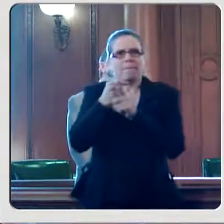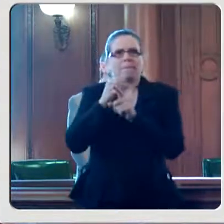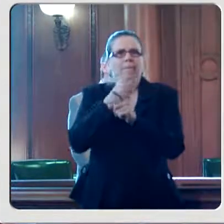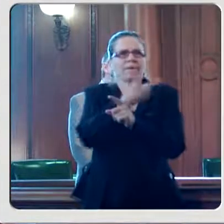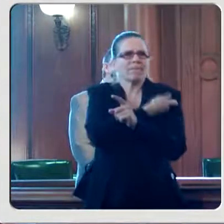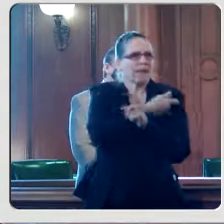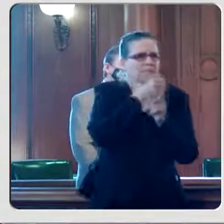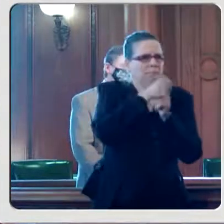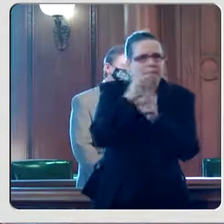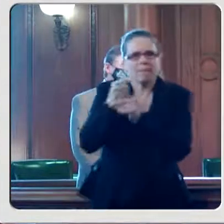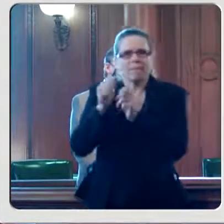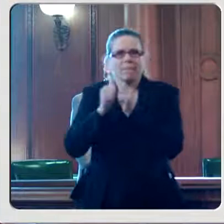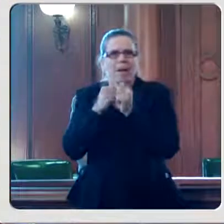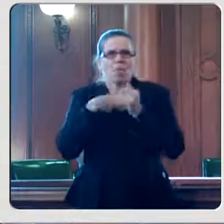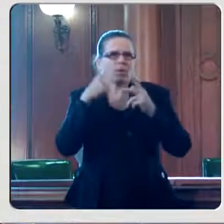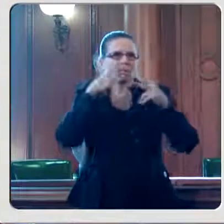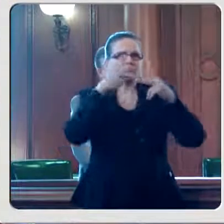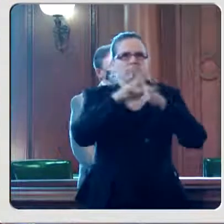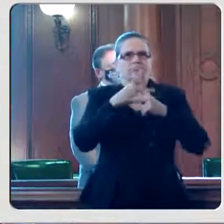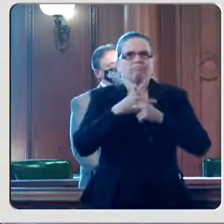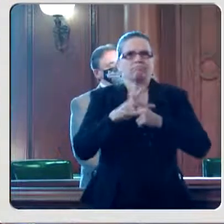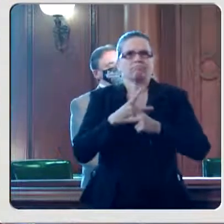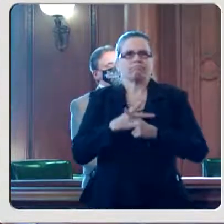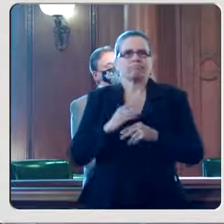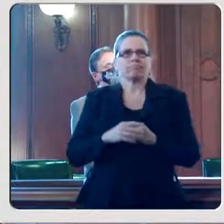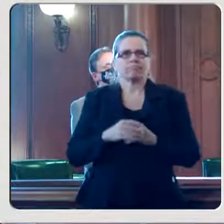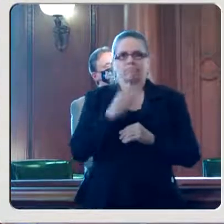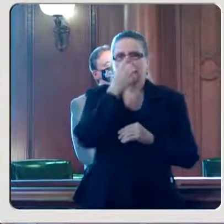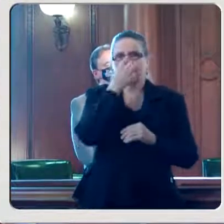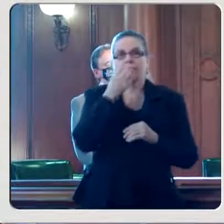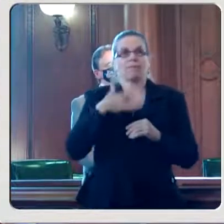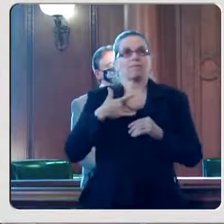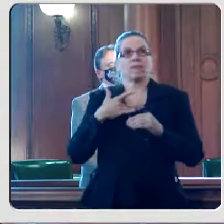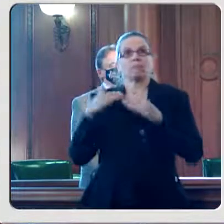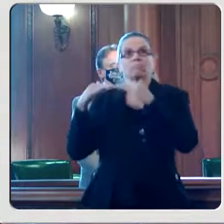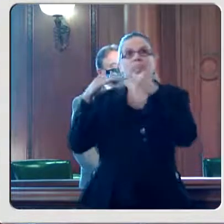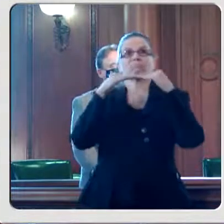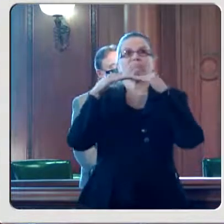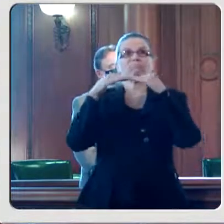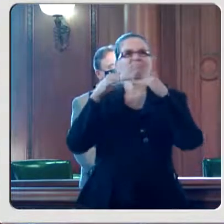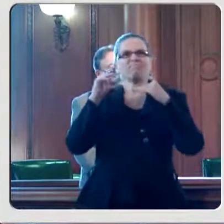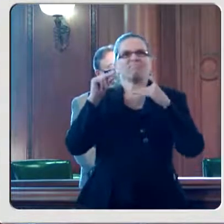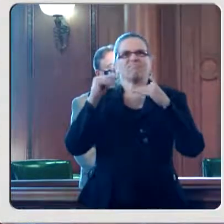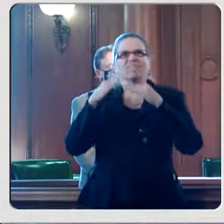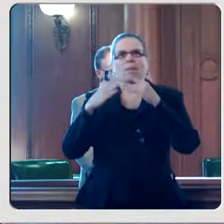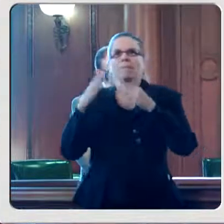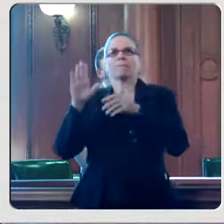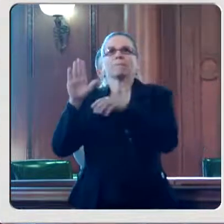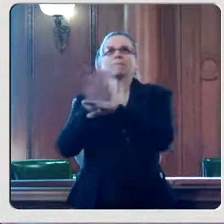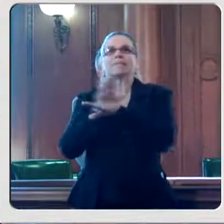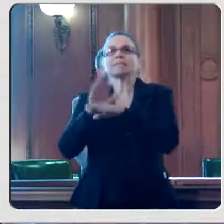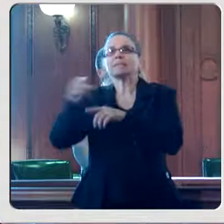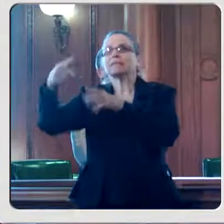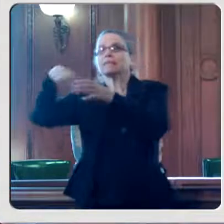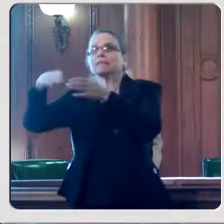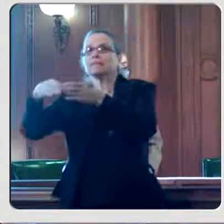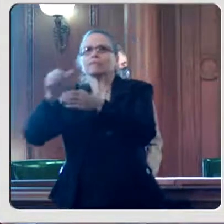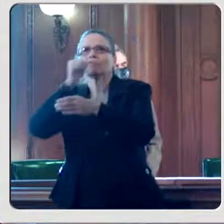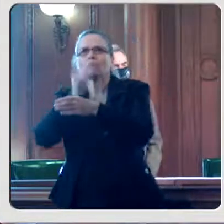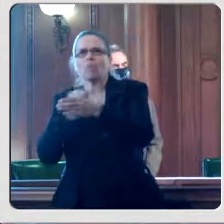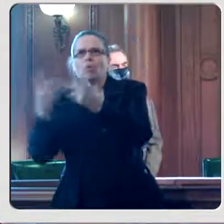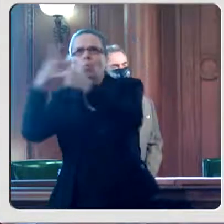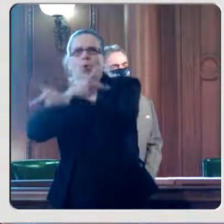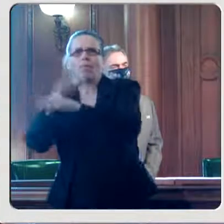been uneven and inequitable impacts on communities and business sectors, we should prepare ourselves for an